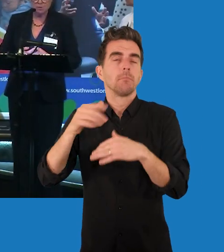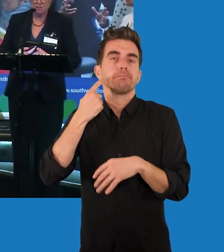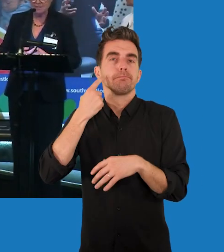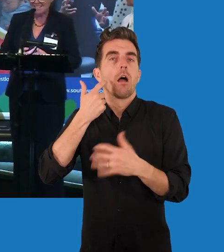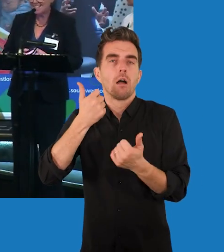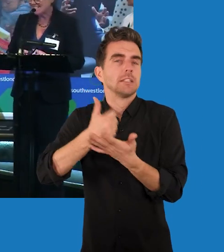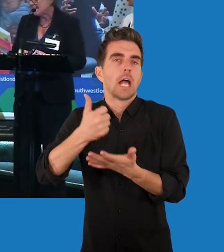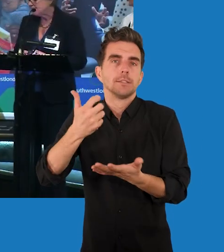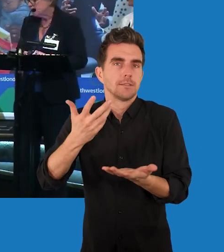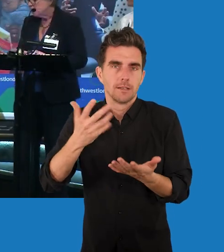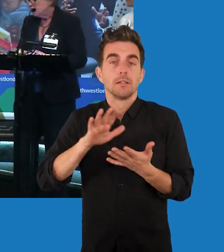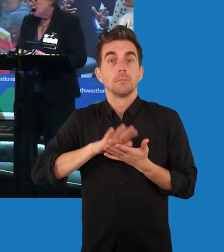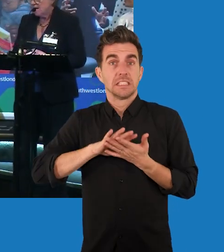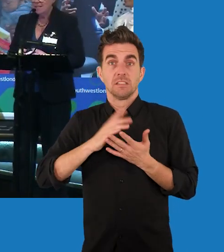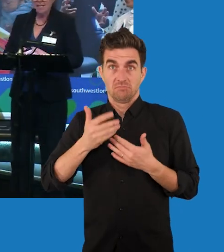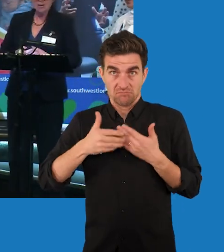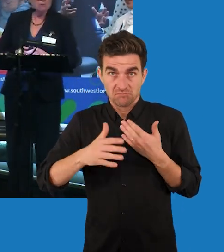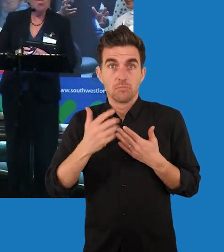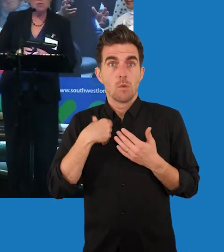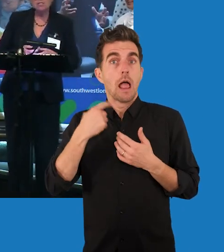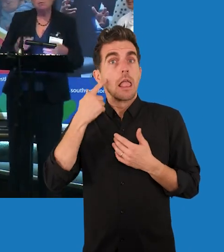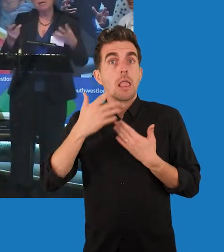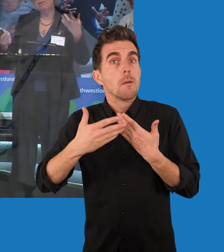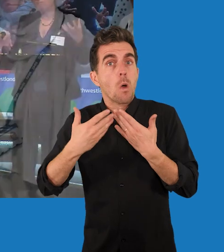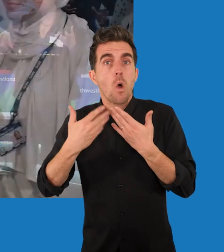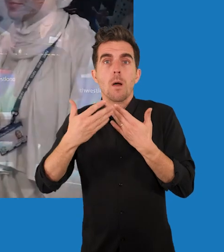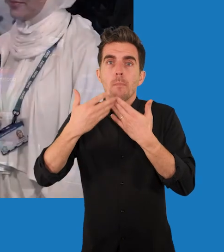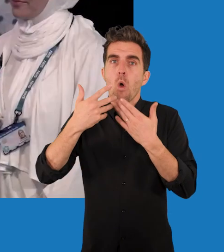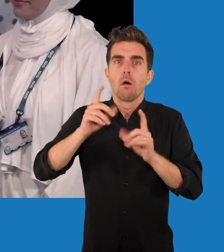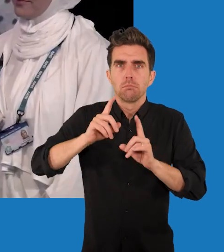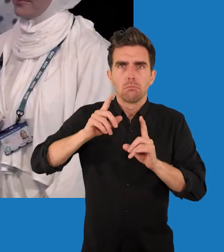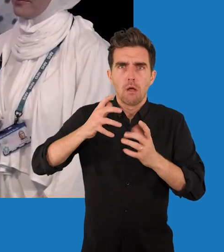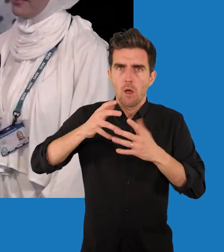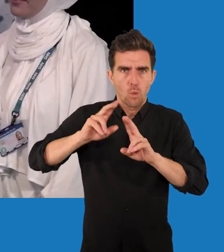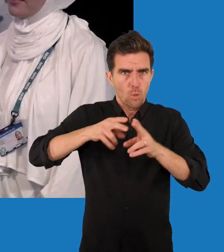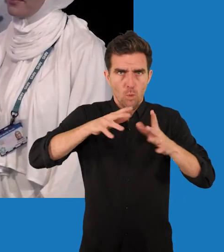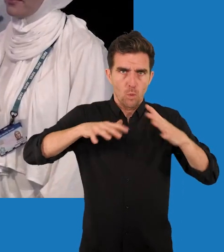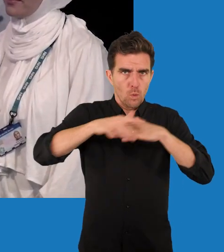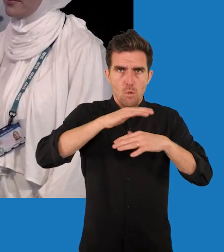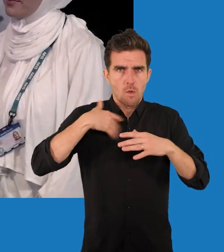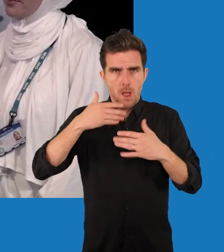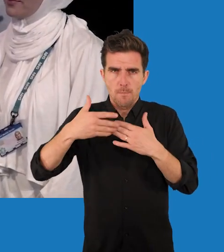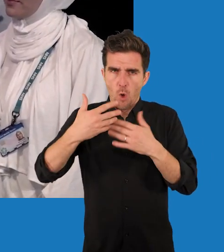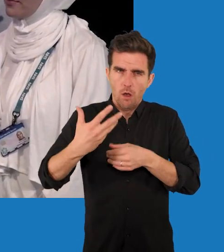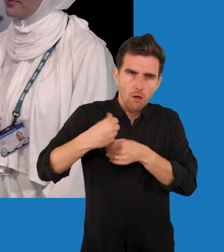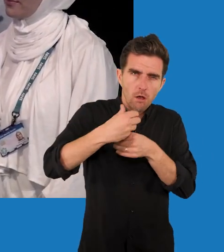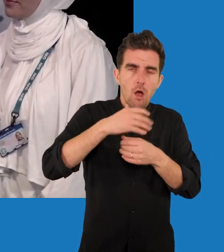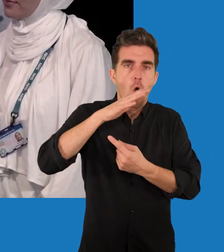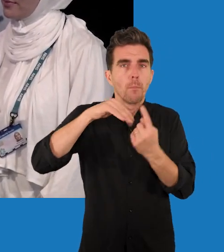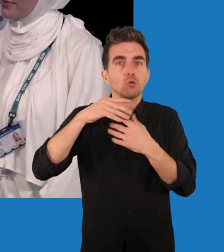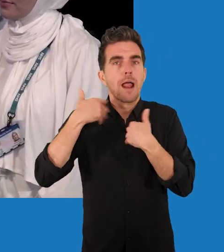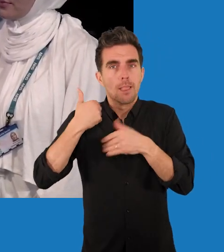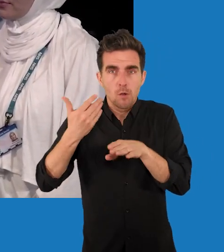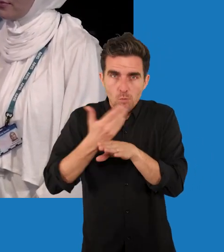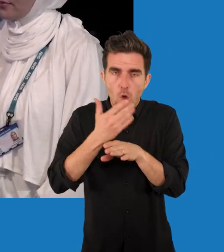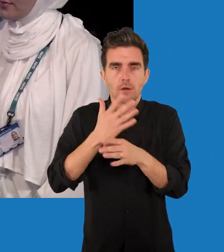programs, which is fantastic. And I think going forward, and as we're hearing more and more about integrated neighbourhood teams, I can see that the